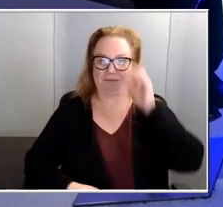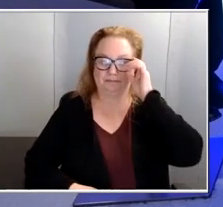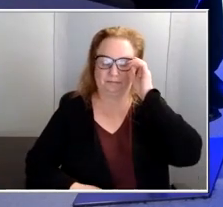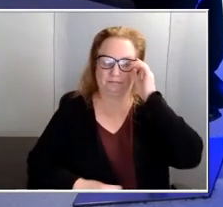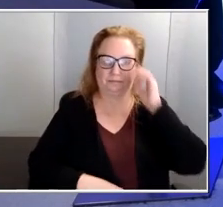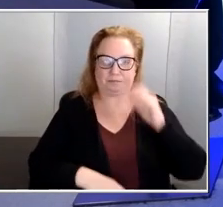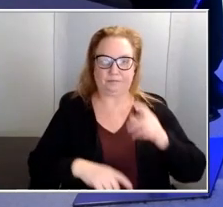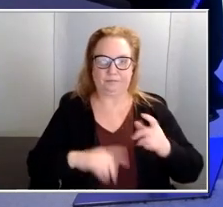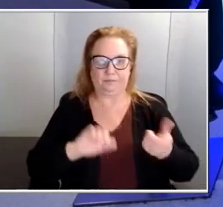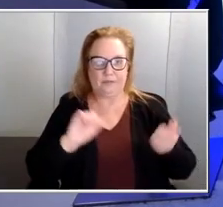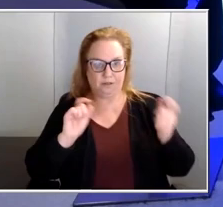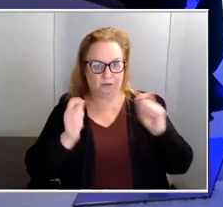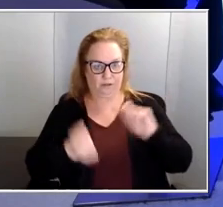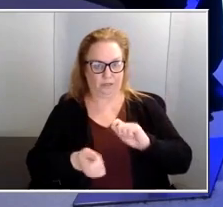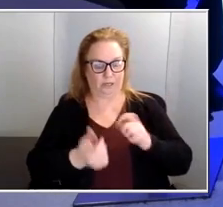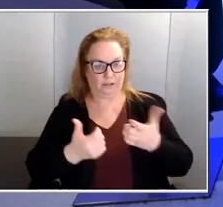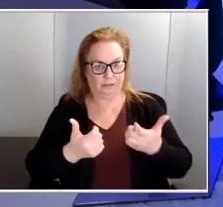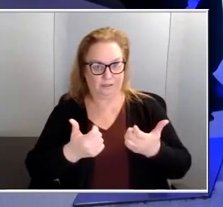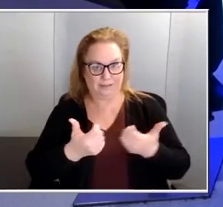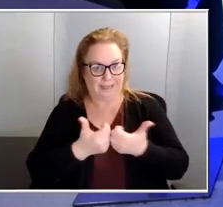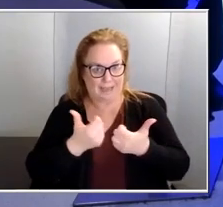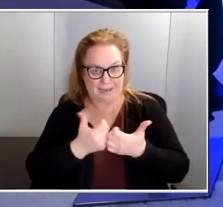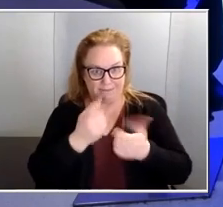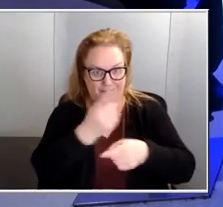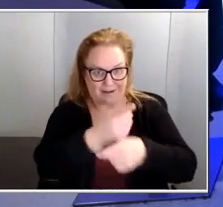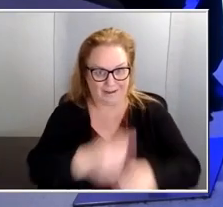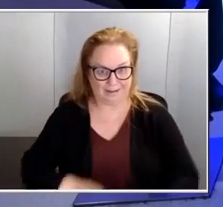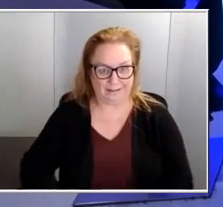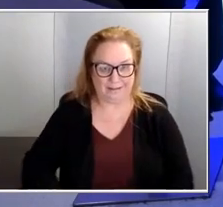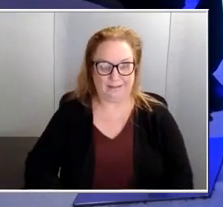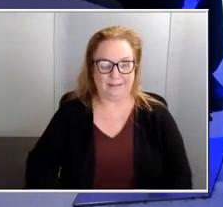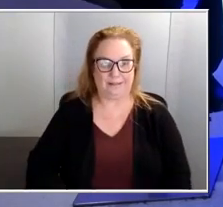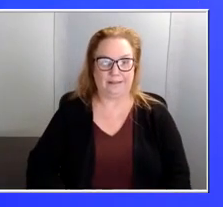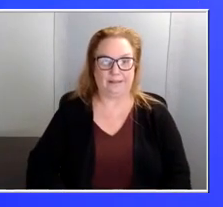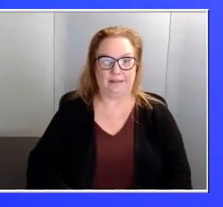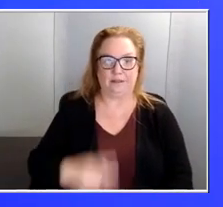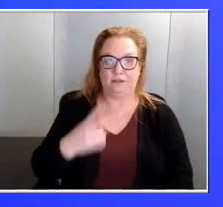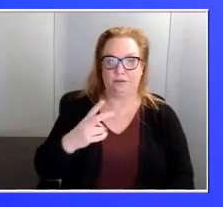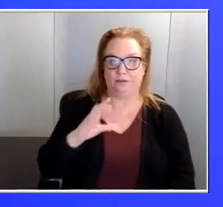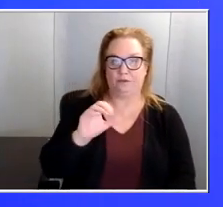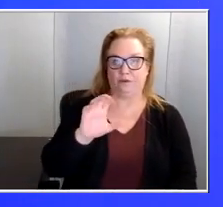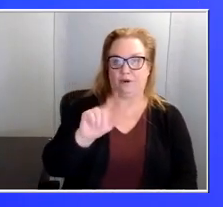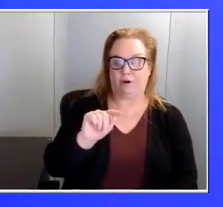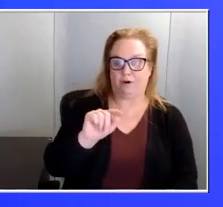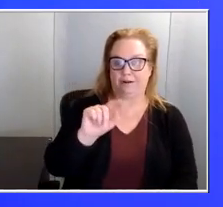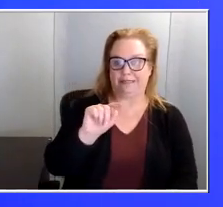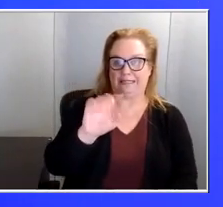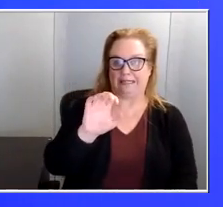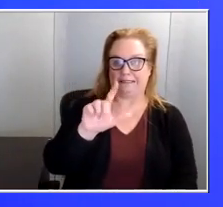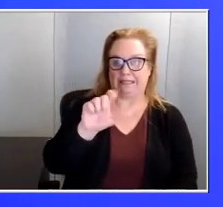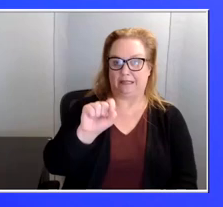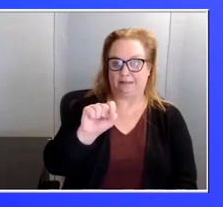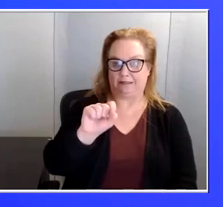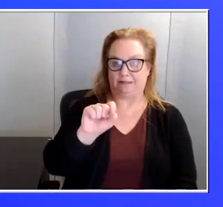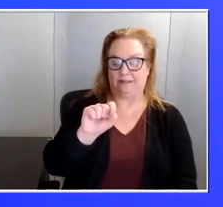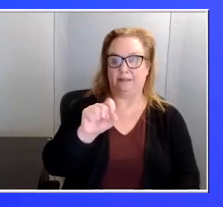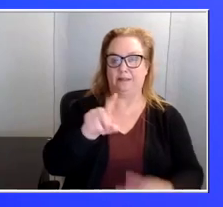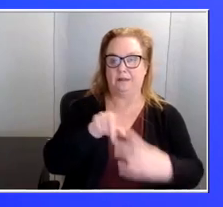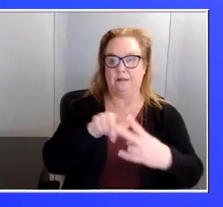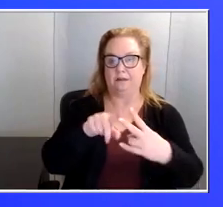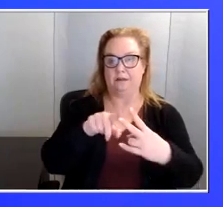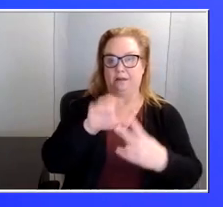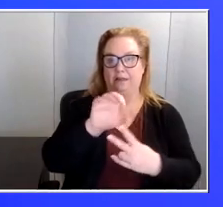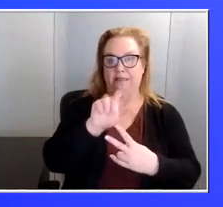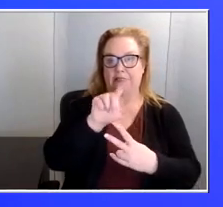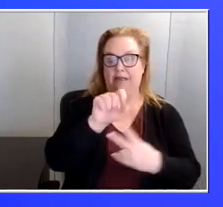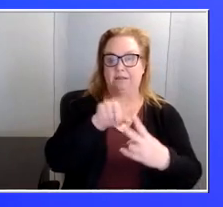game changer, Dr. Abdallah? I'll tell you this. Two CAR T cells that FDA approved, the idacel and the ciltacel with the teclistamab,